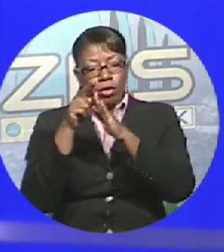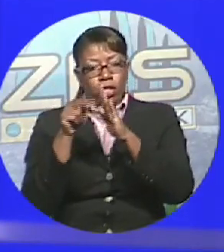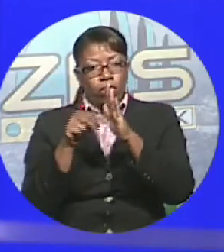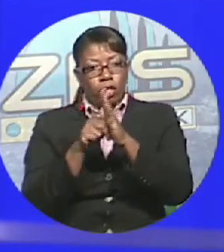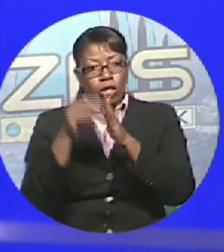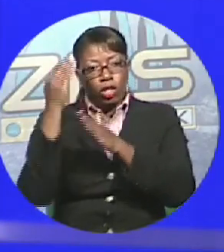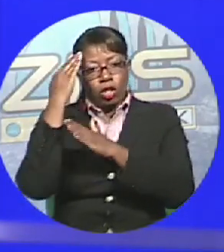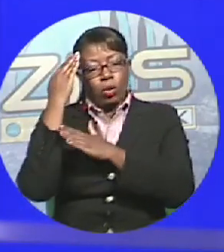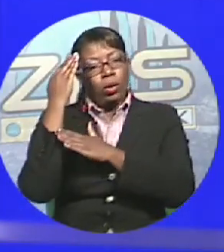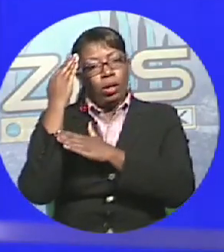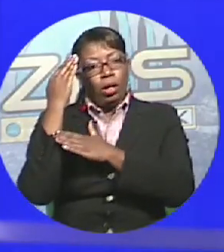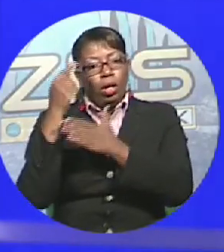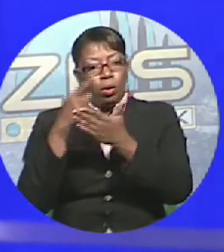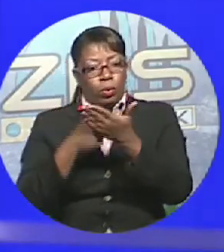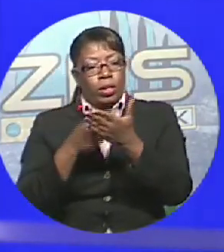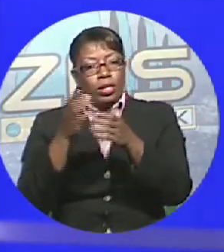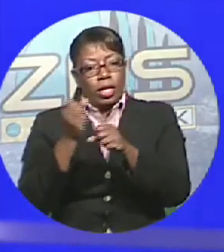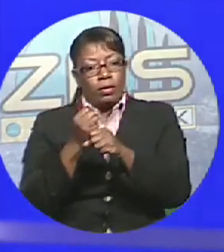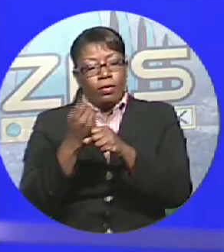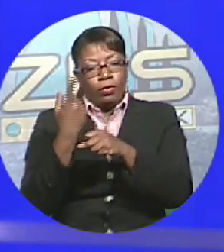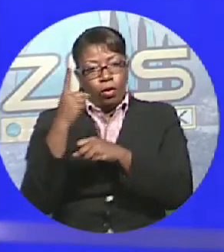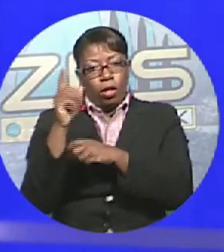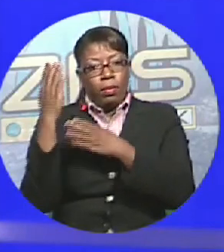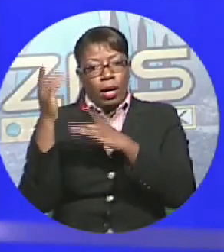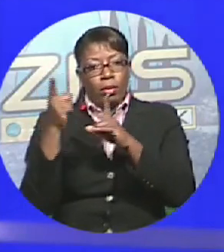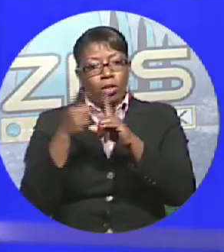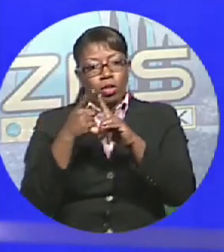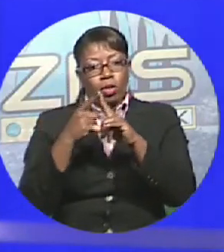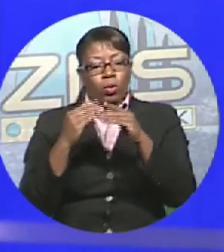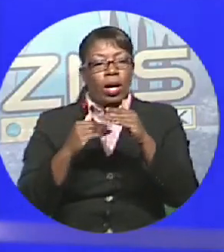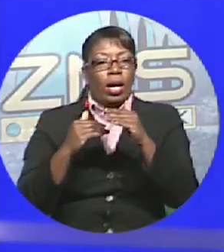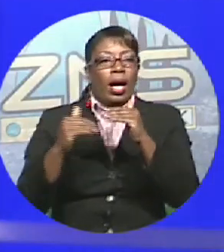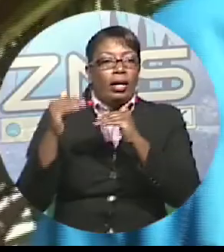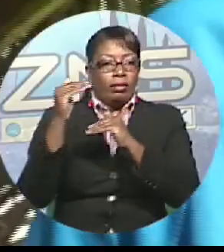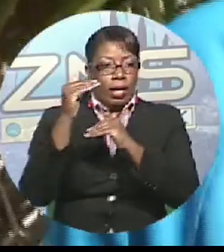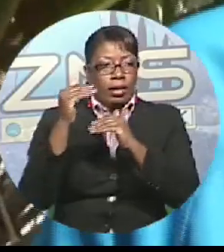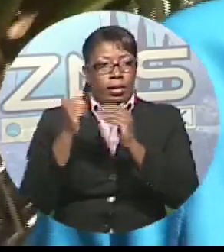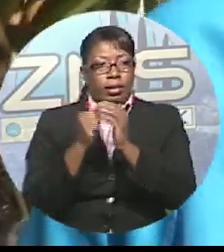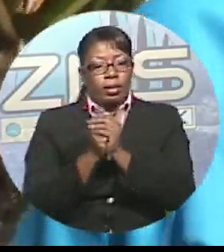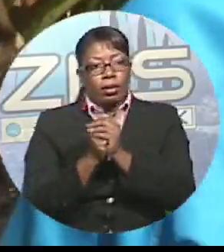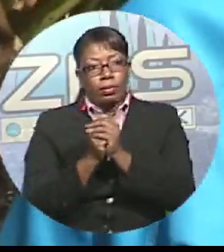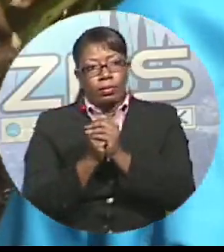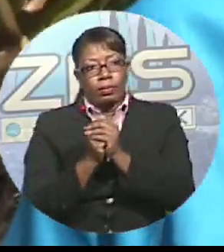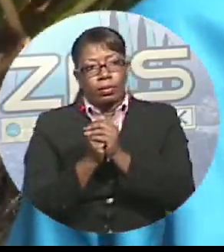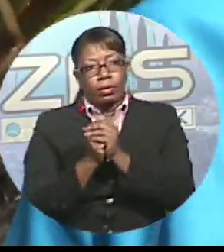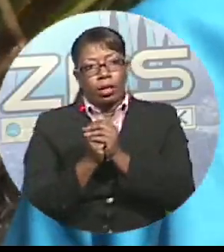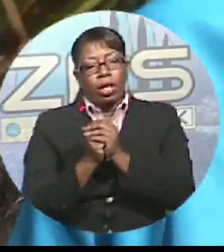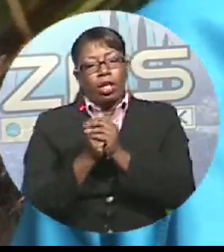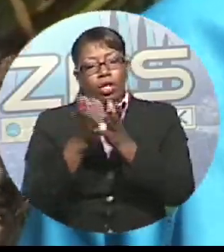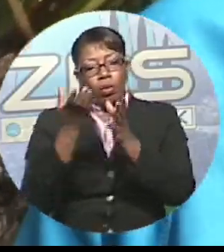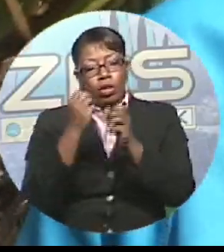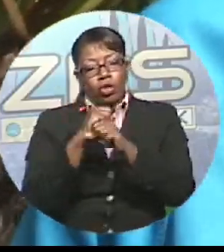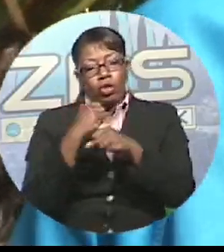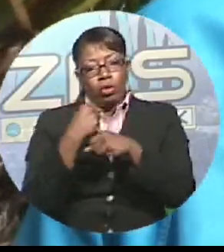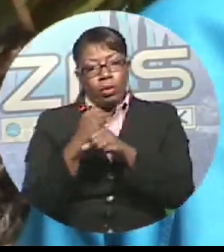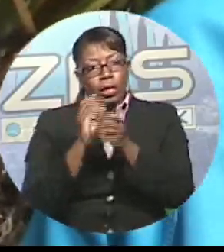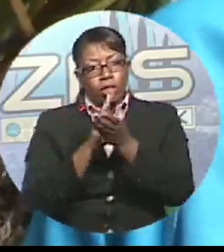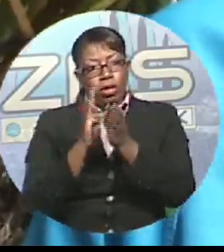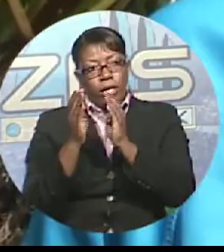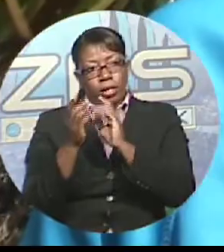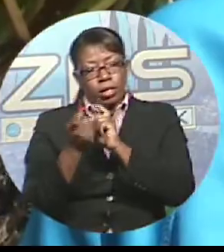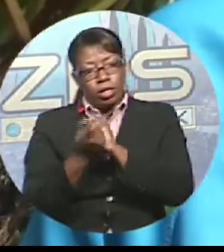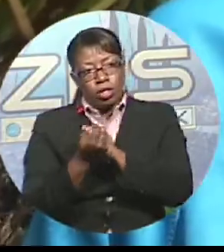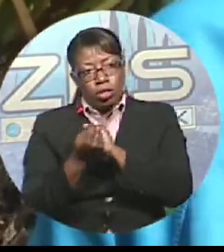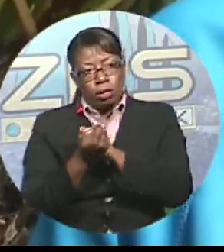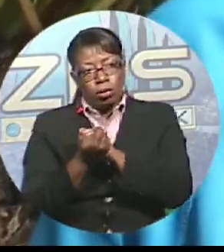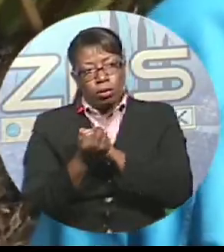fully aware of what it's going to take for the Bahamas to advance. I think always you want to make a transition, and I